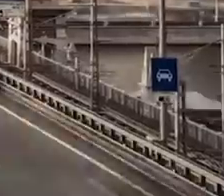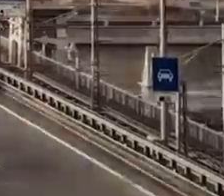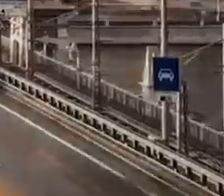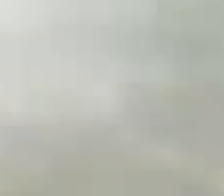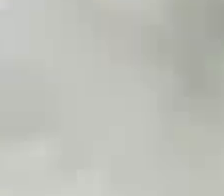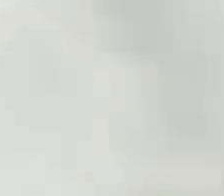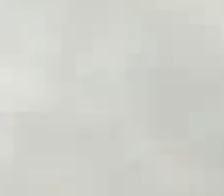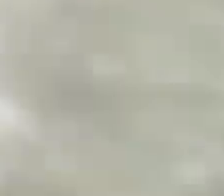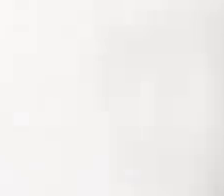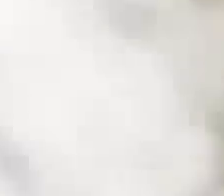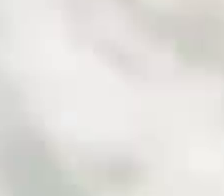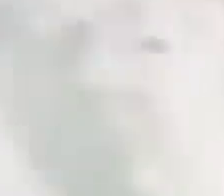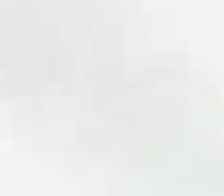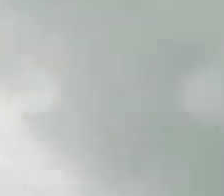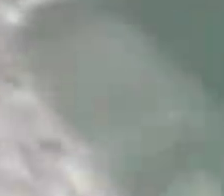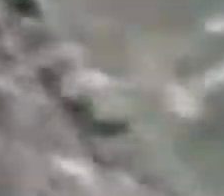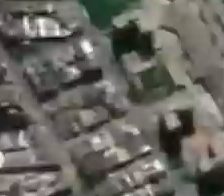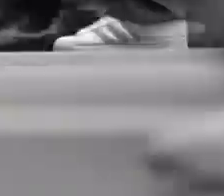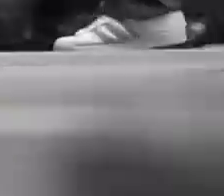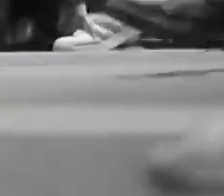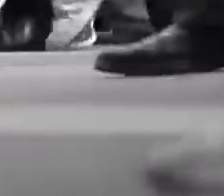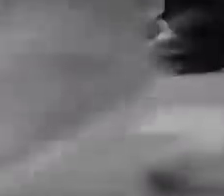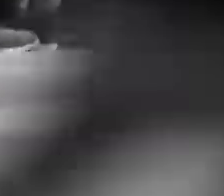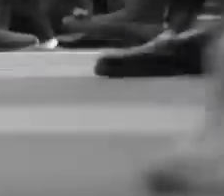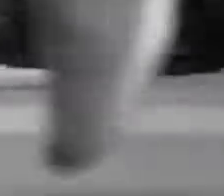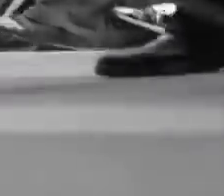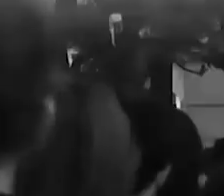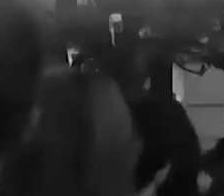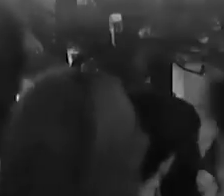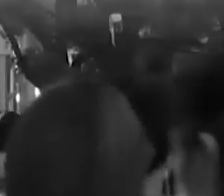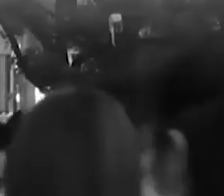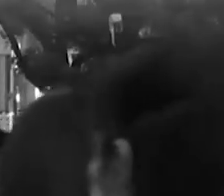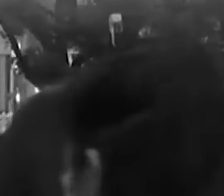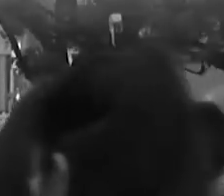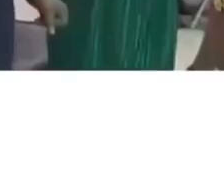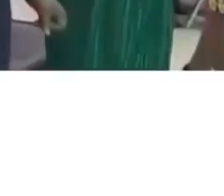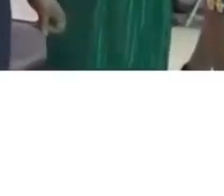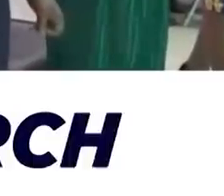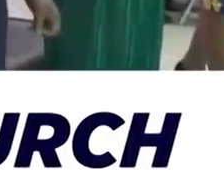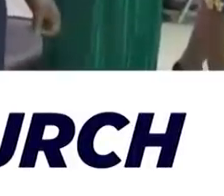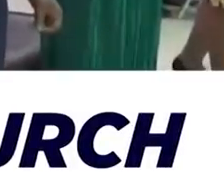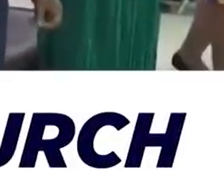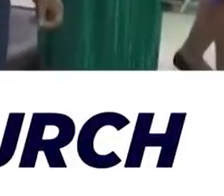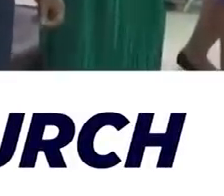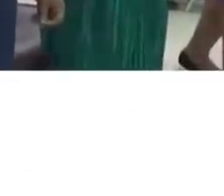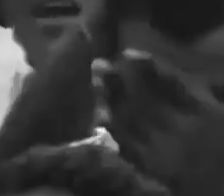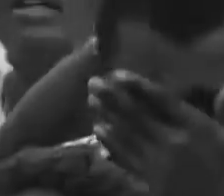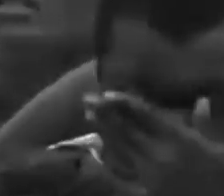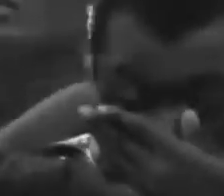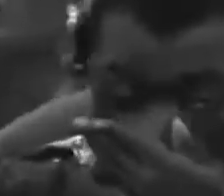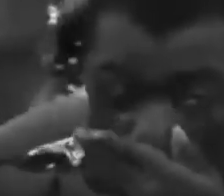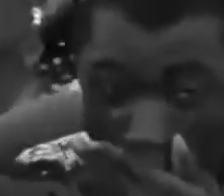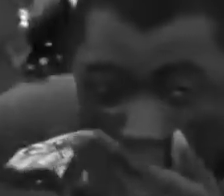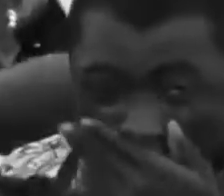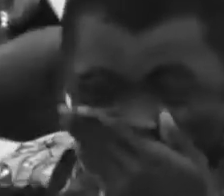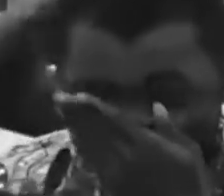In a time where the world is confronted with many difficulties, trials, and challenges, the glorious church must be revived